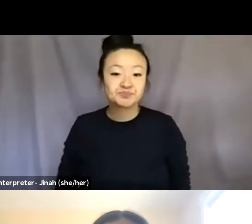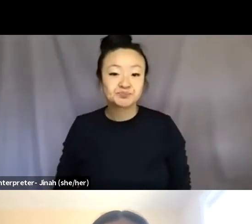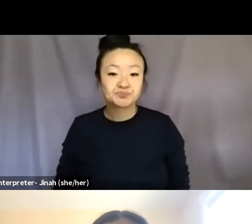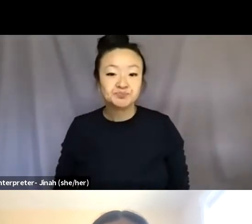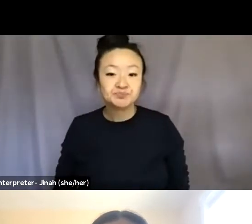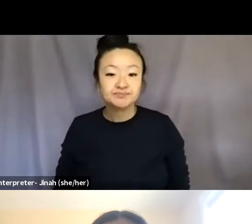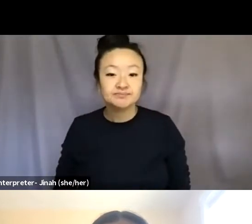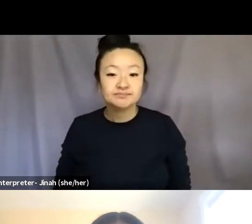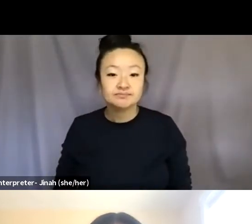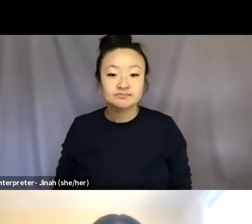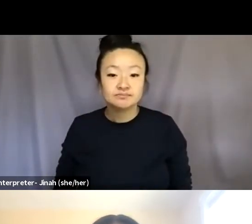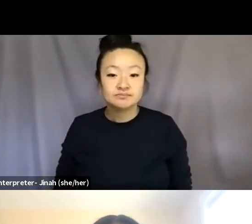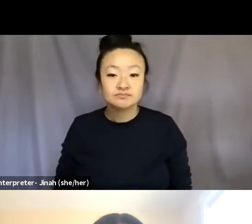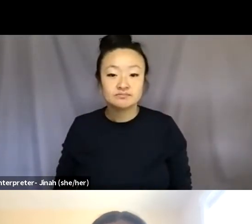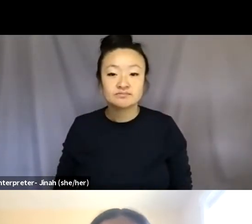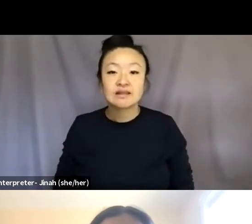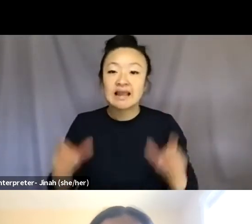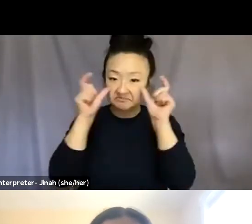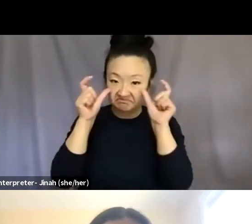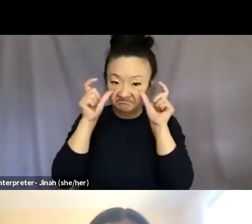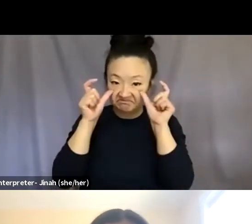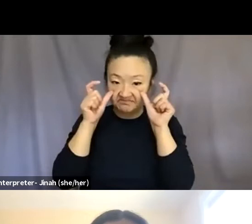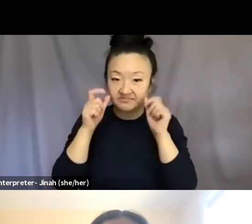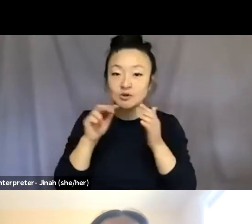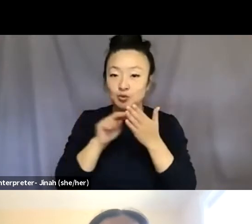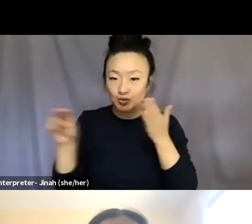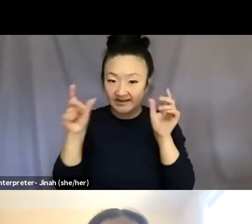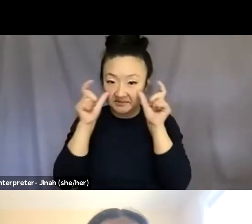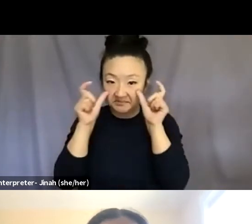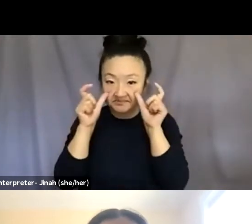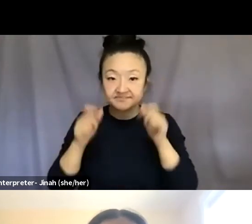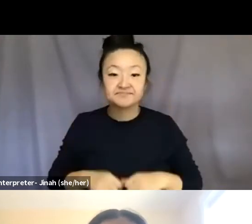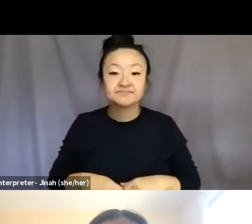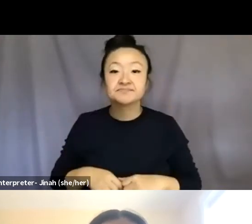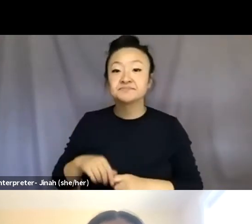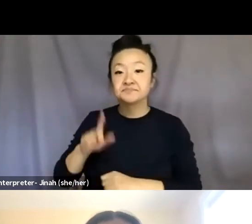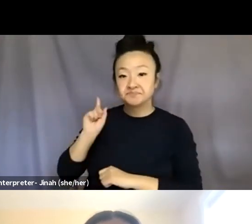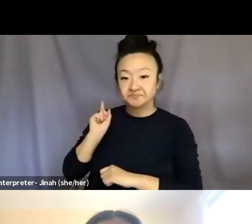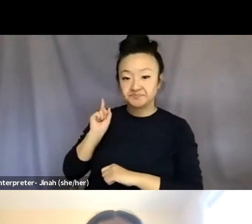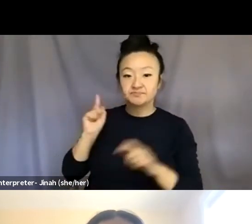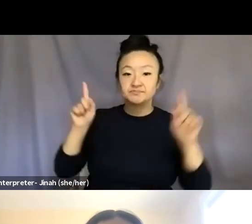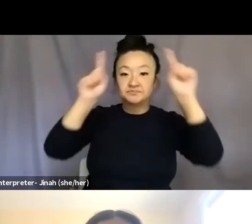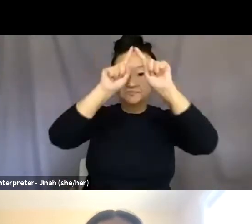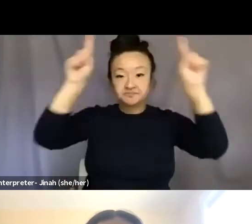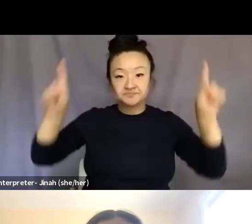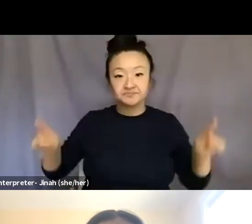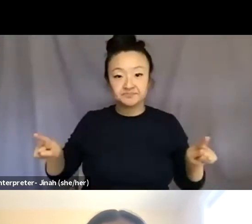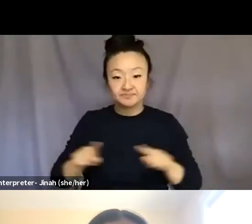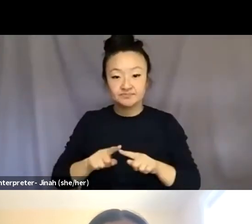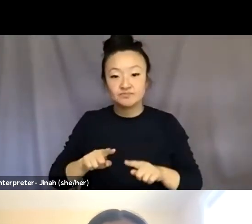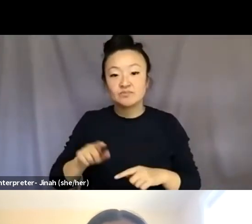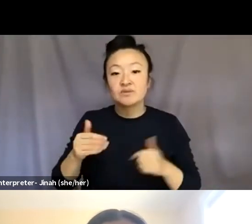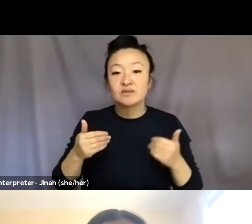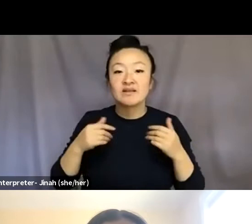And I'm wearing glasses, reading glasses. Behind me is a bulletin board with my